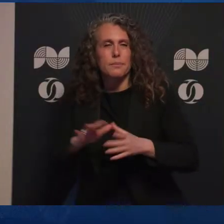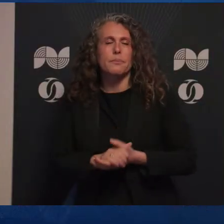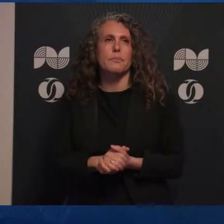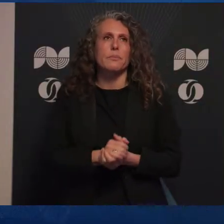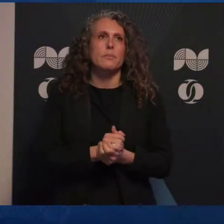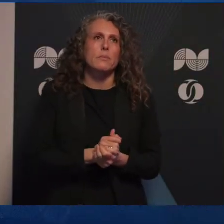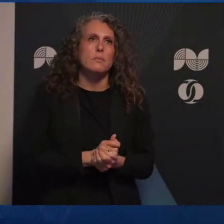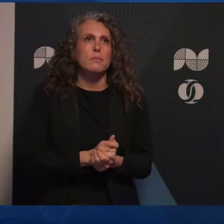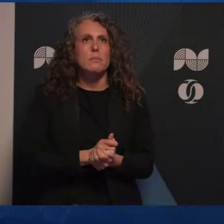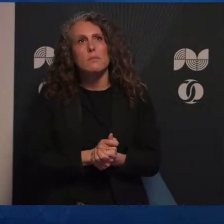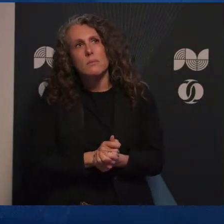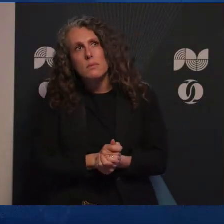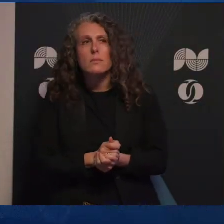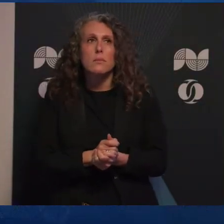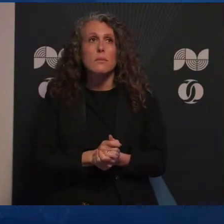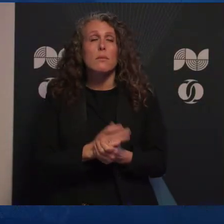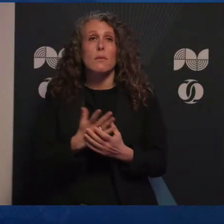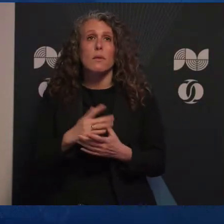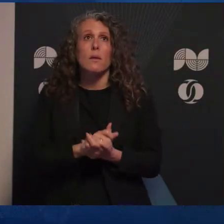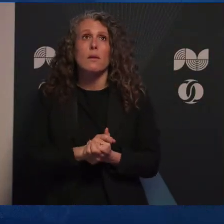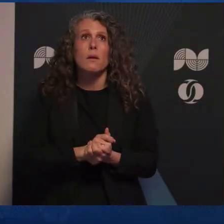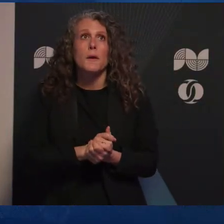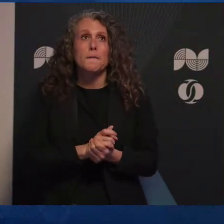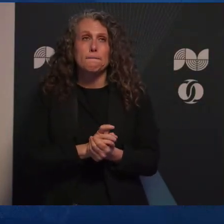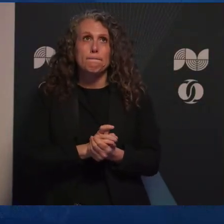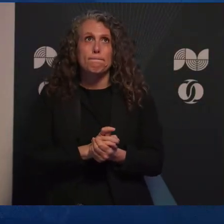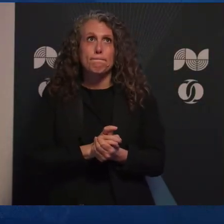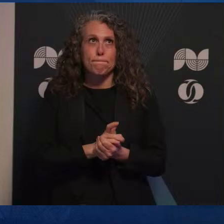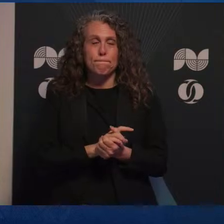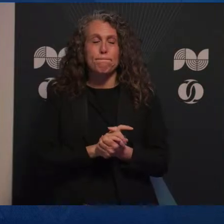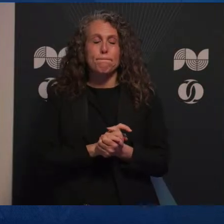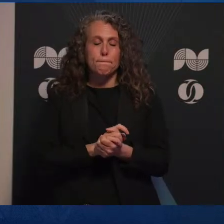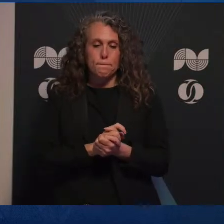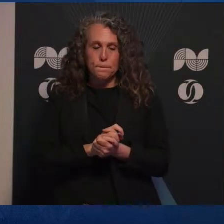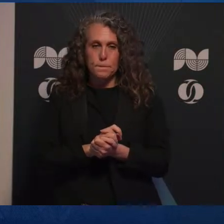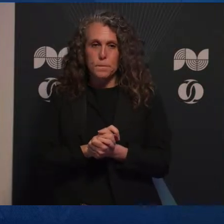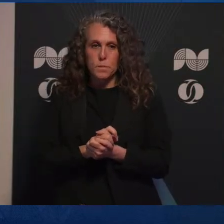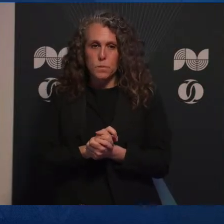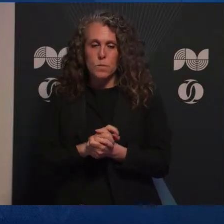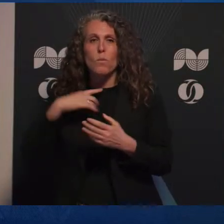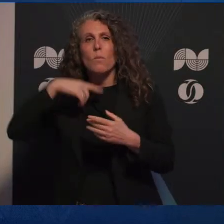which industrial policy is judged. So, typically,